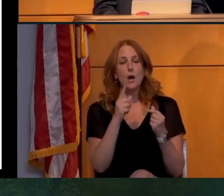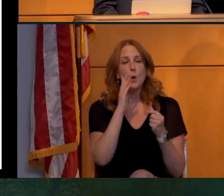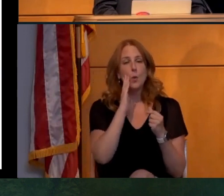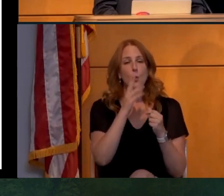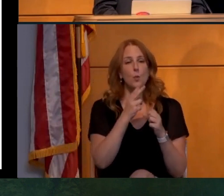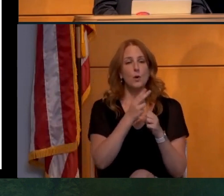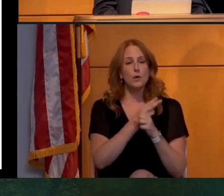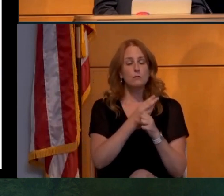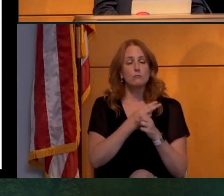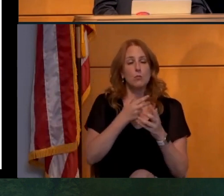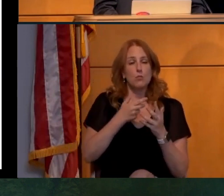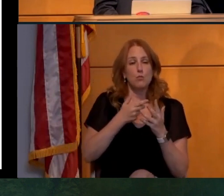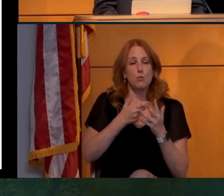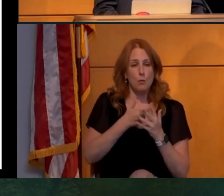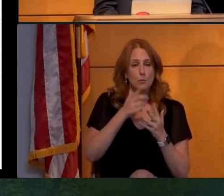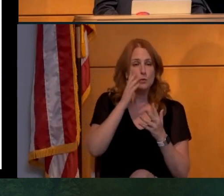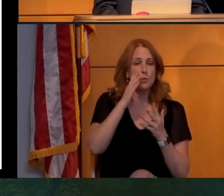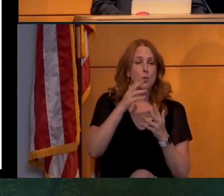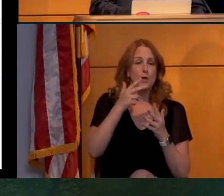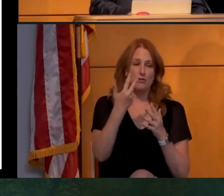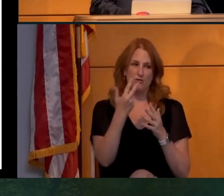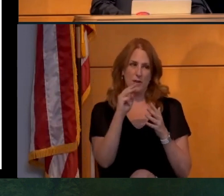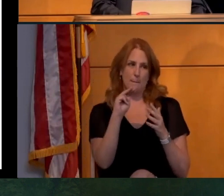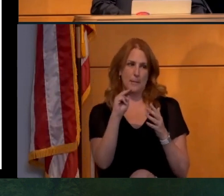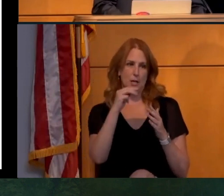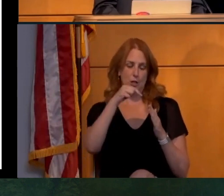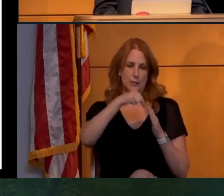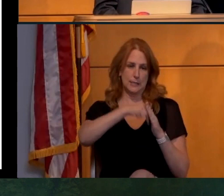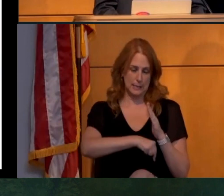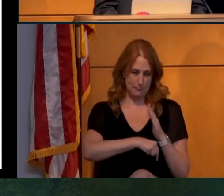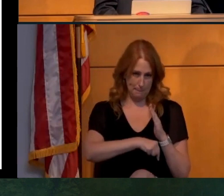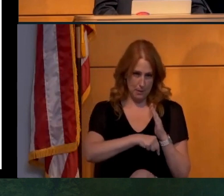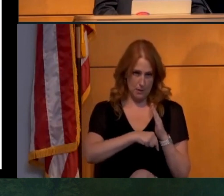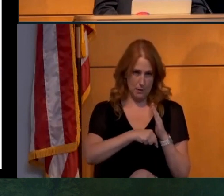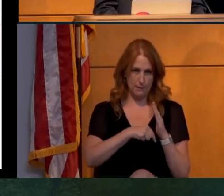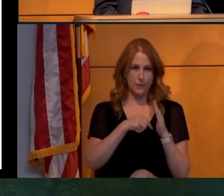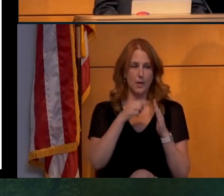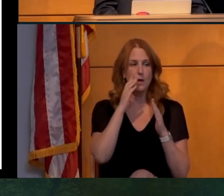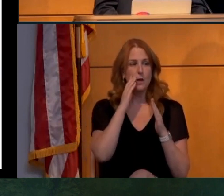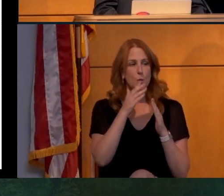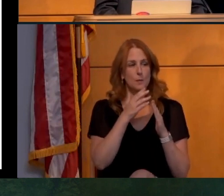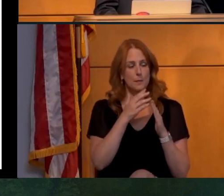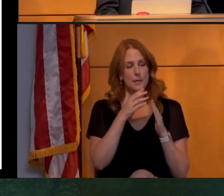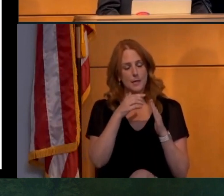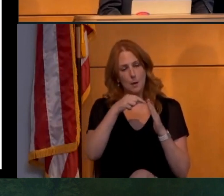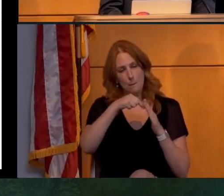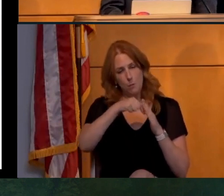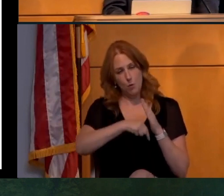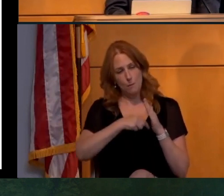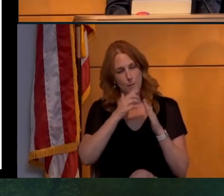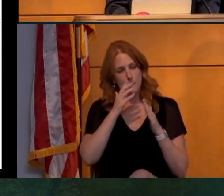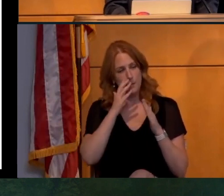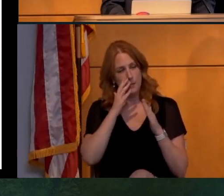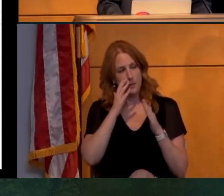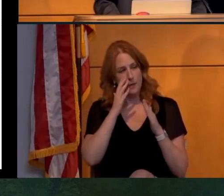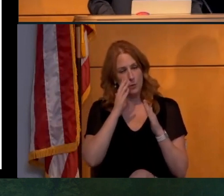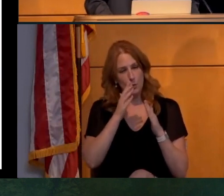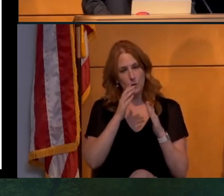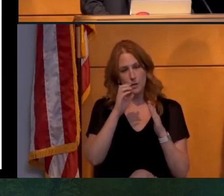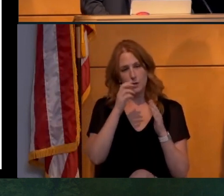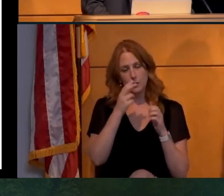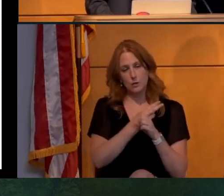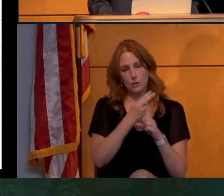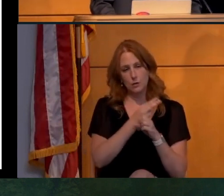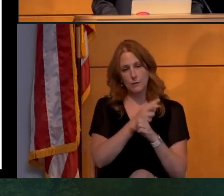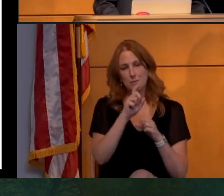flow probes. They're going to 3-meter depth. The drill is called Lister. It's a heat flow probe with Seiichi Nagihara as PI from